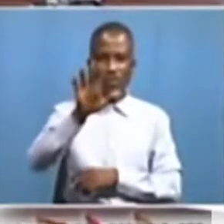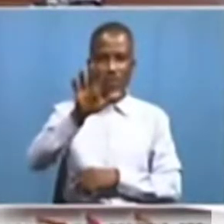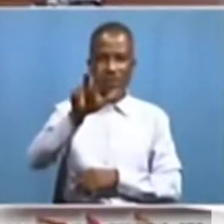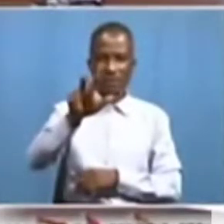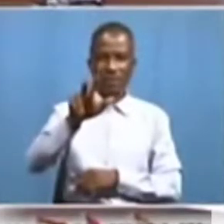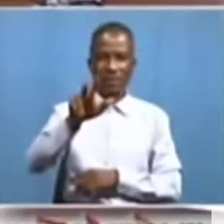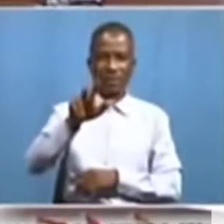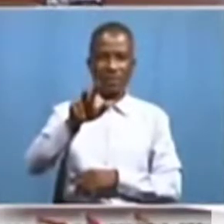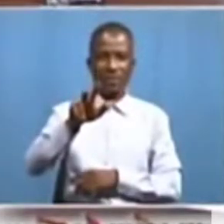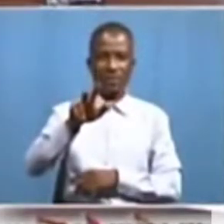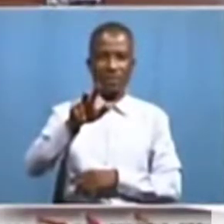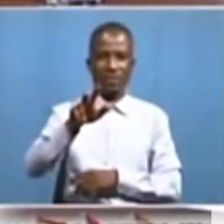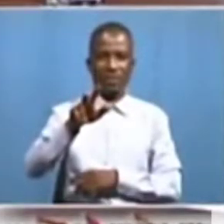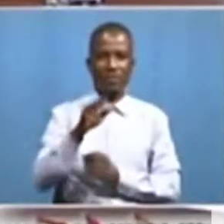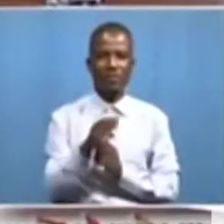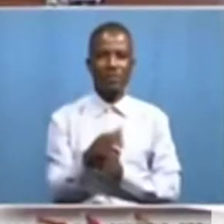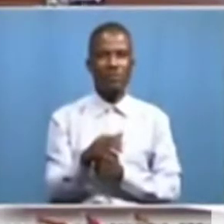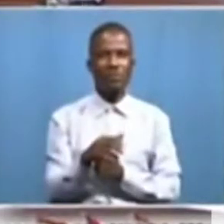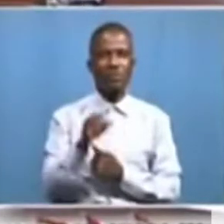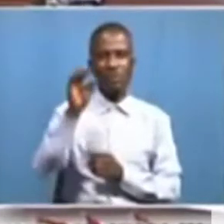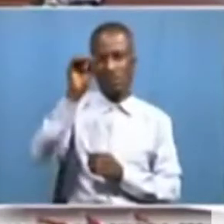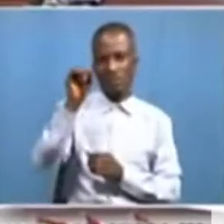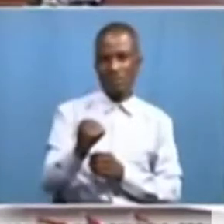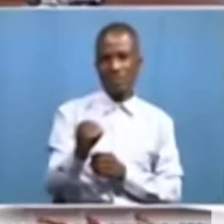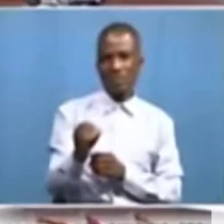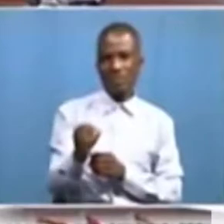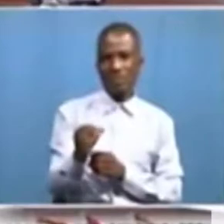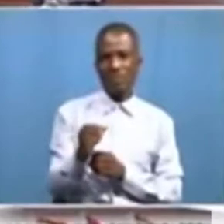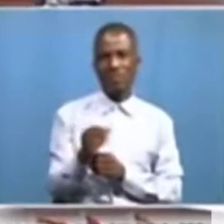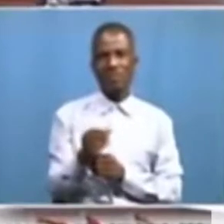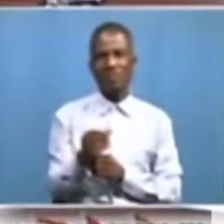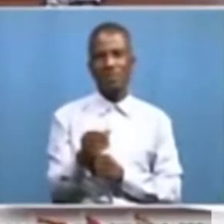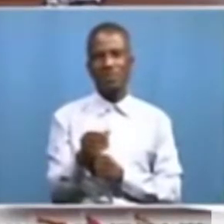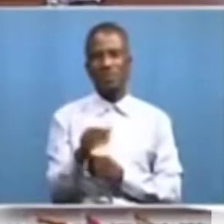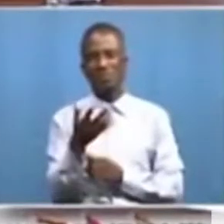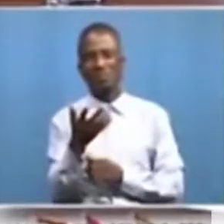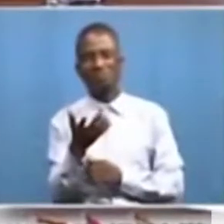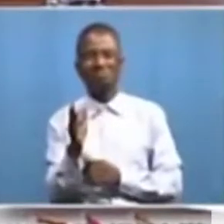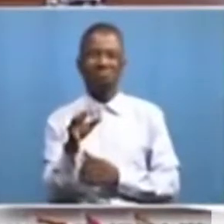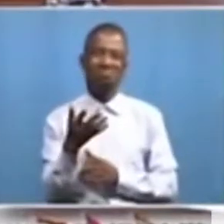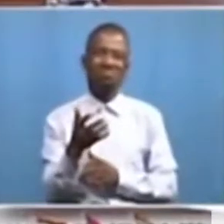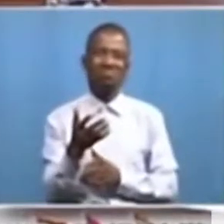51.29453 ad infinitum. So it can be around, it can be round up to